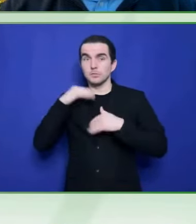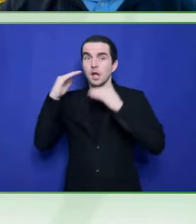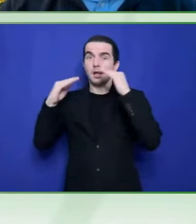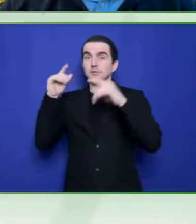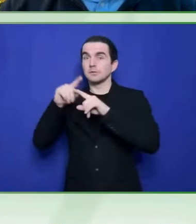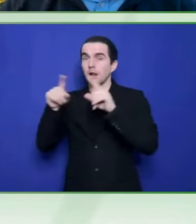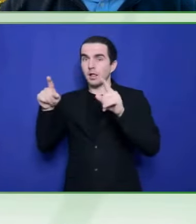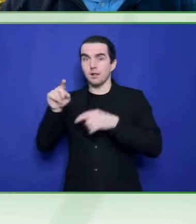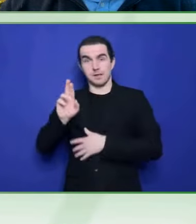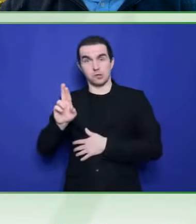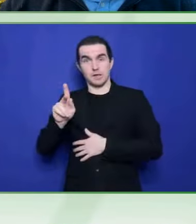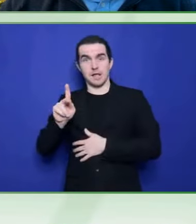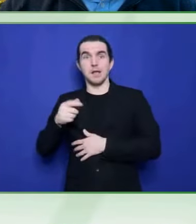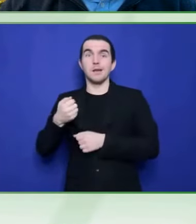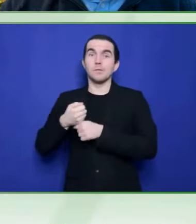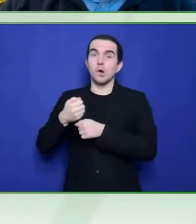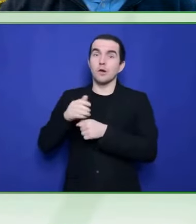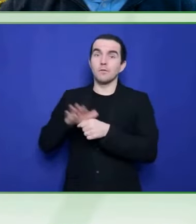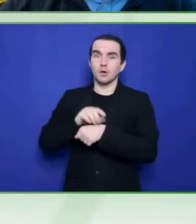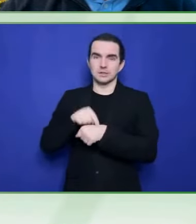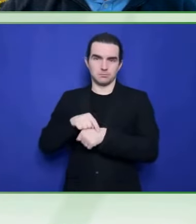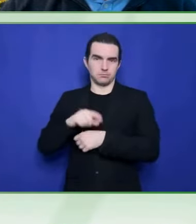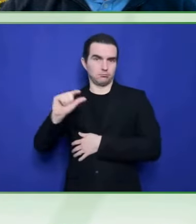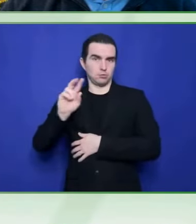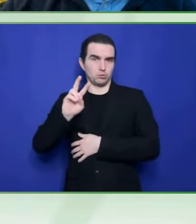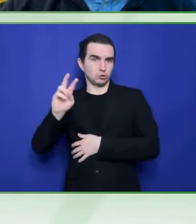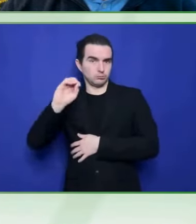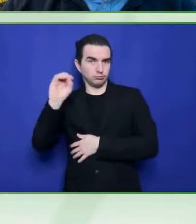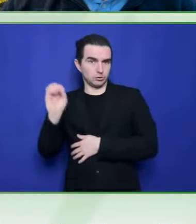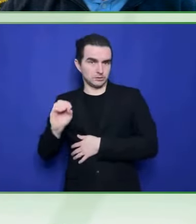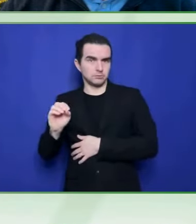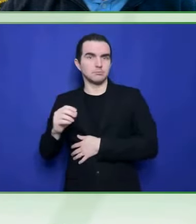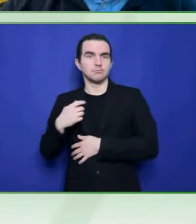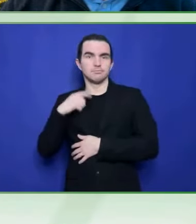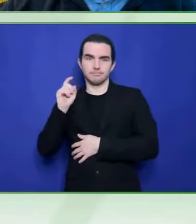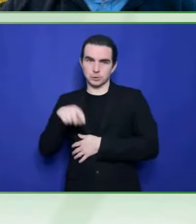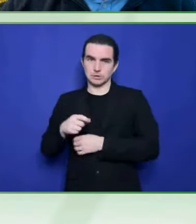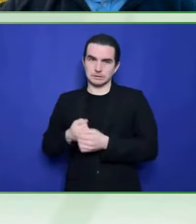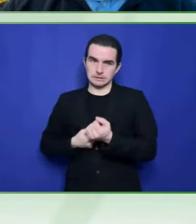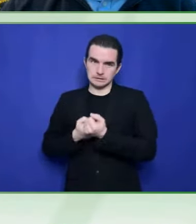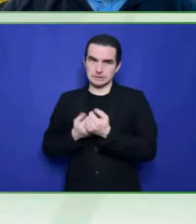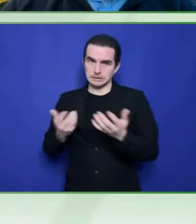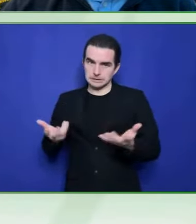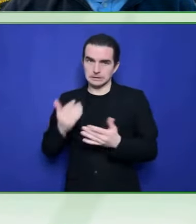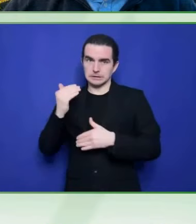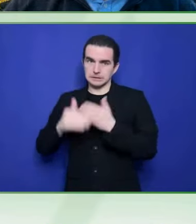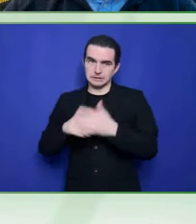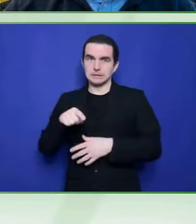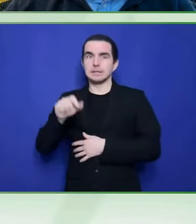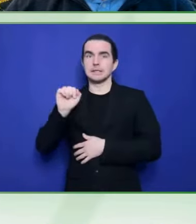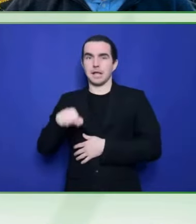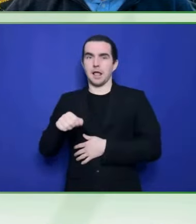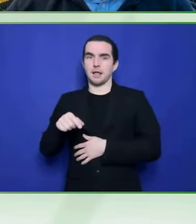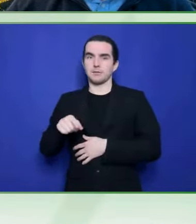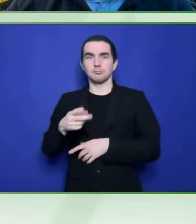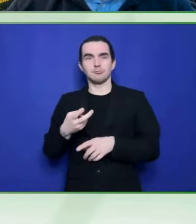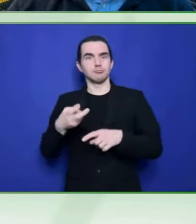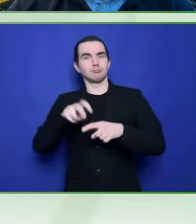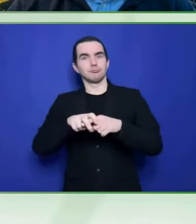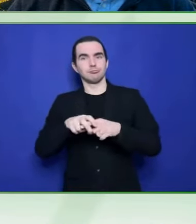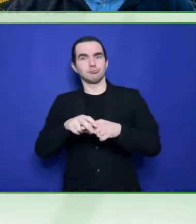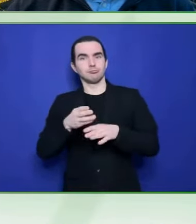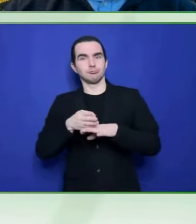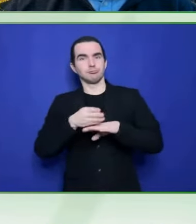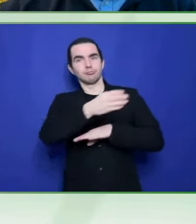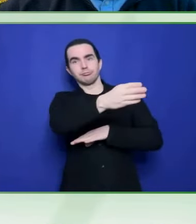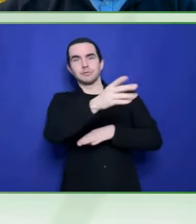our panelists. I look forward to hearing from each of them. My name is Theo Quick, and if you'd like to